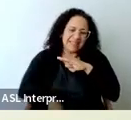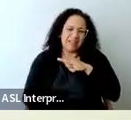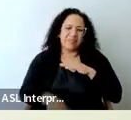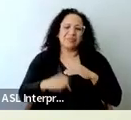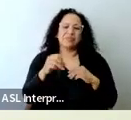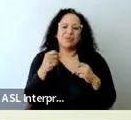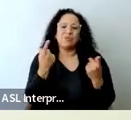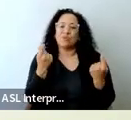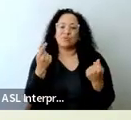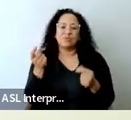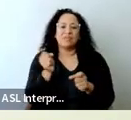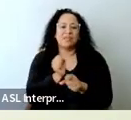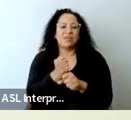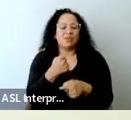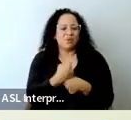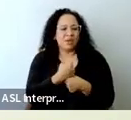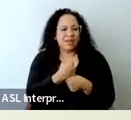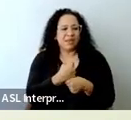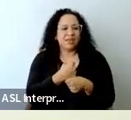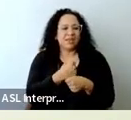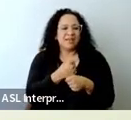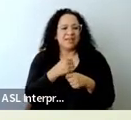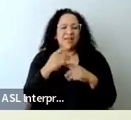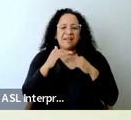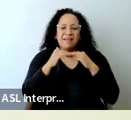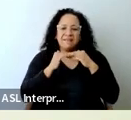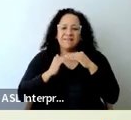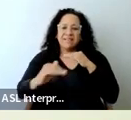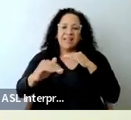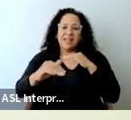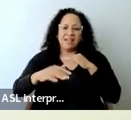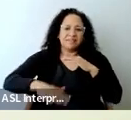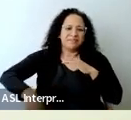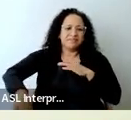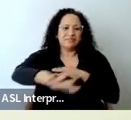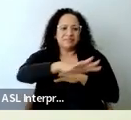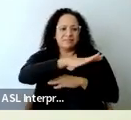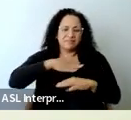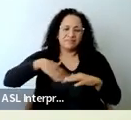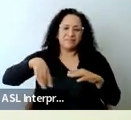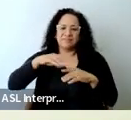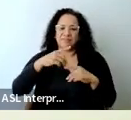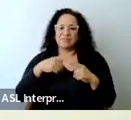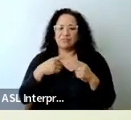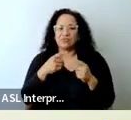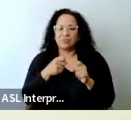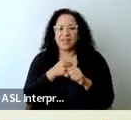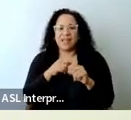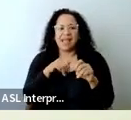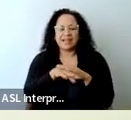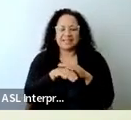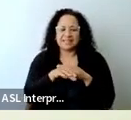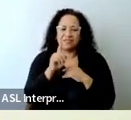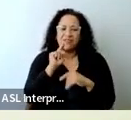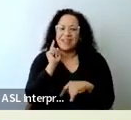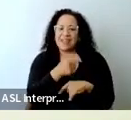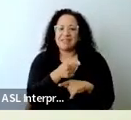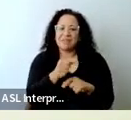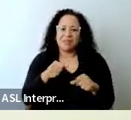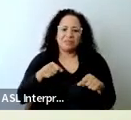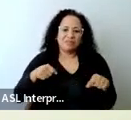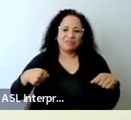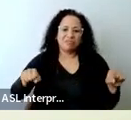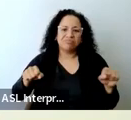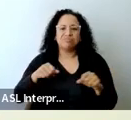so what they did is they created a flat ring around their driveway, making it accessible for him so that he could ride his